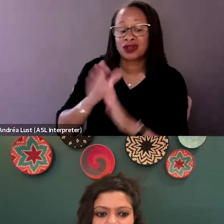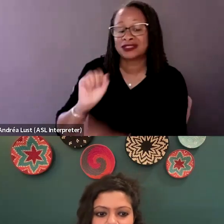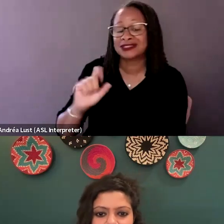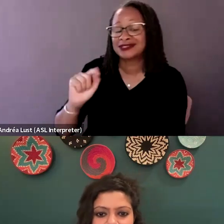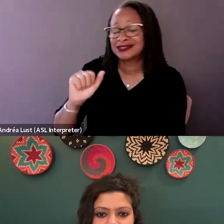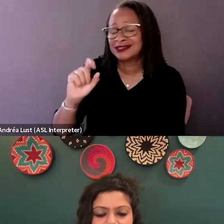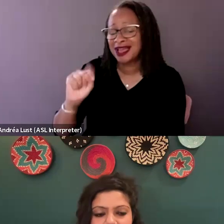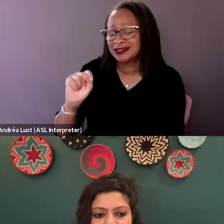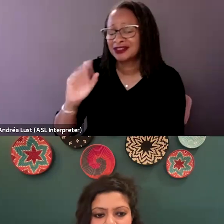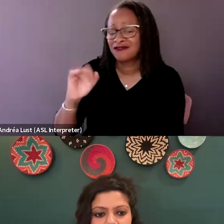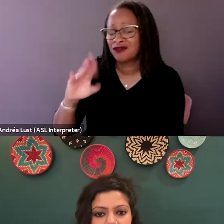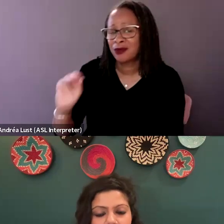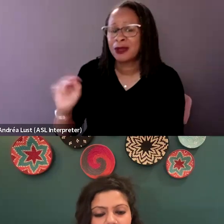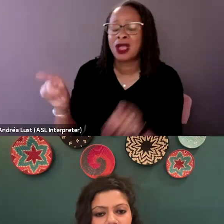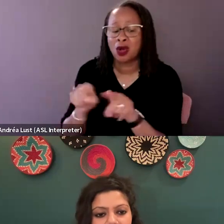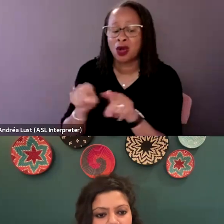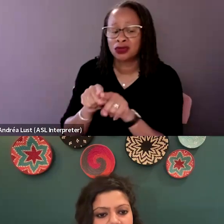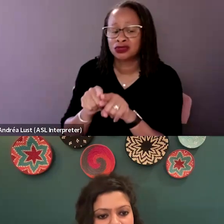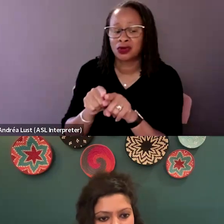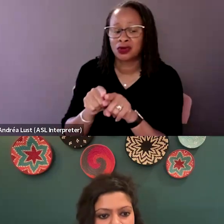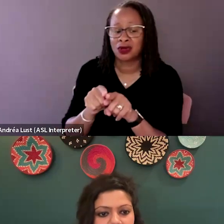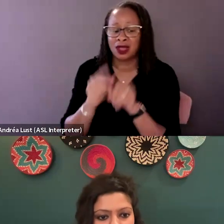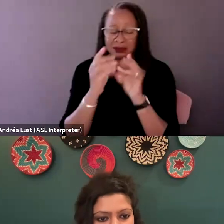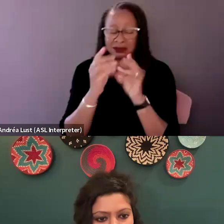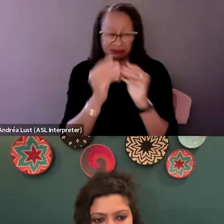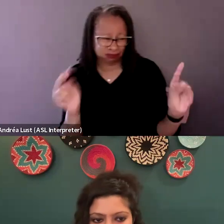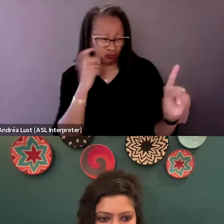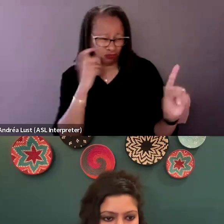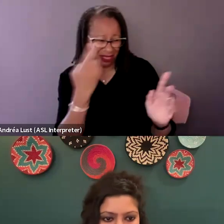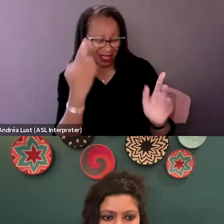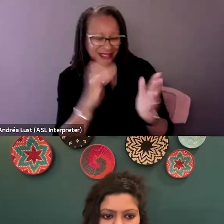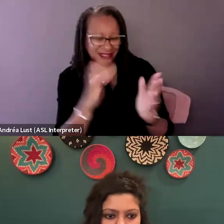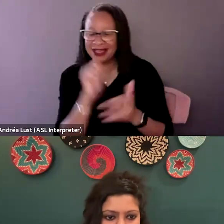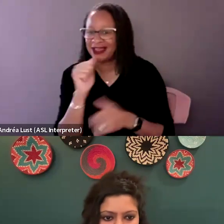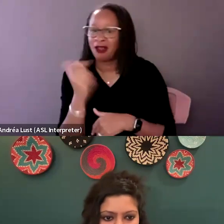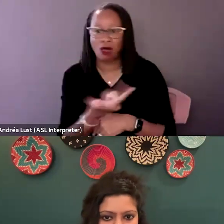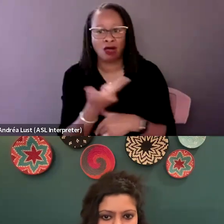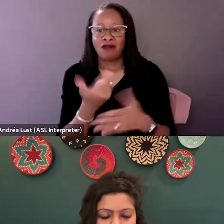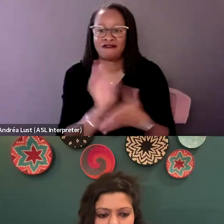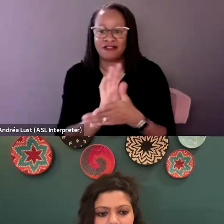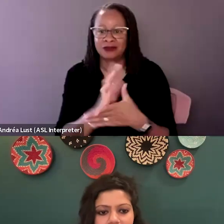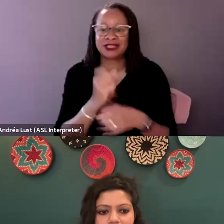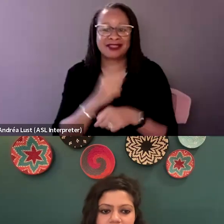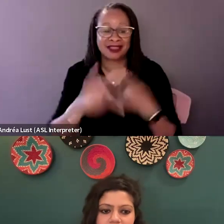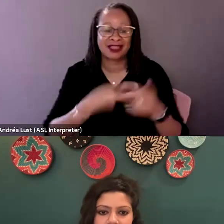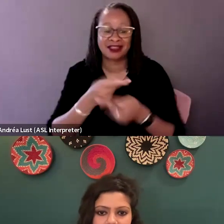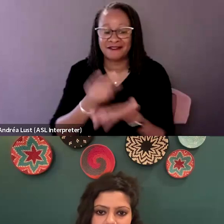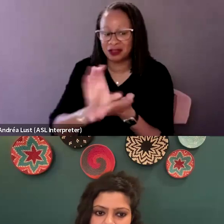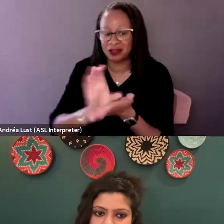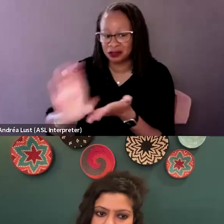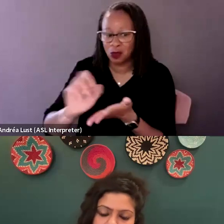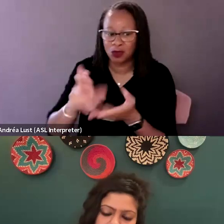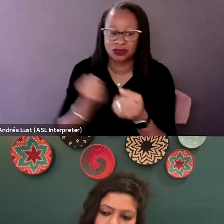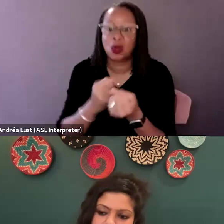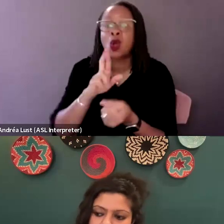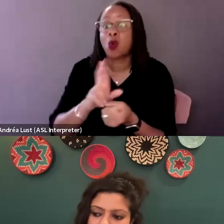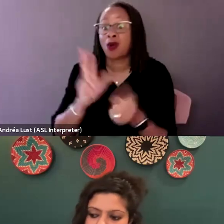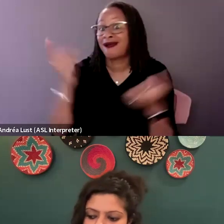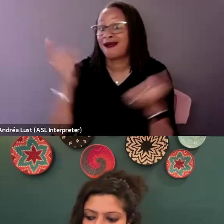me something about the way in which creative documentary has both evolved and how it is received, and kind of opening up